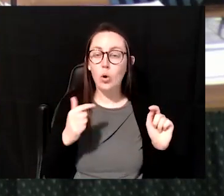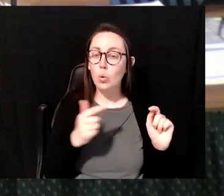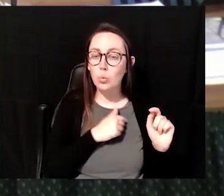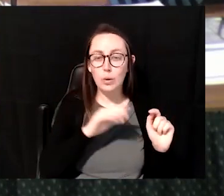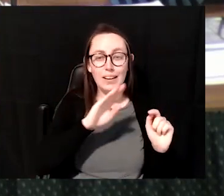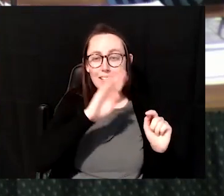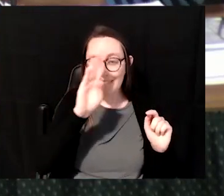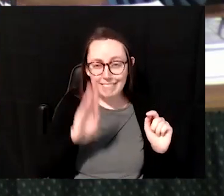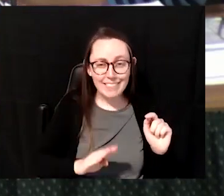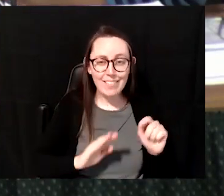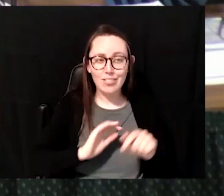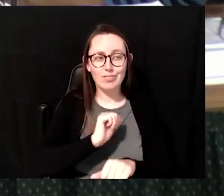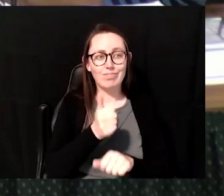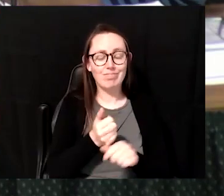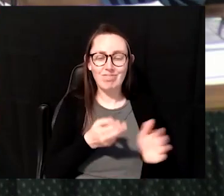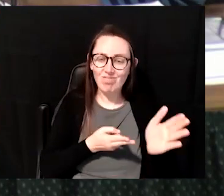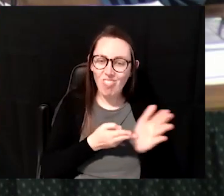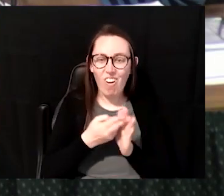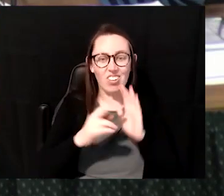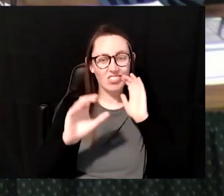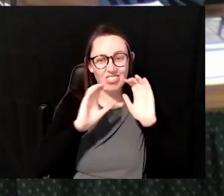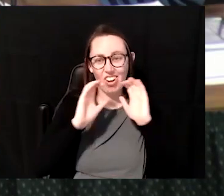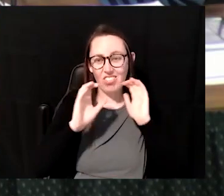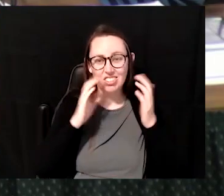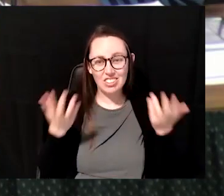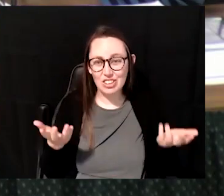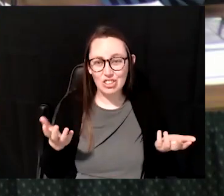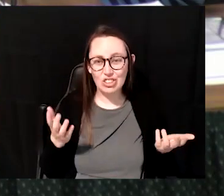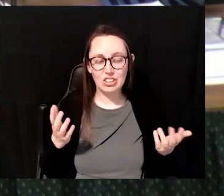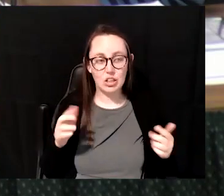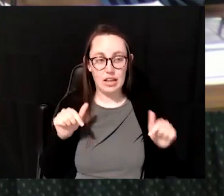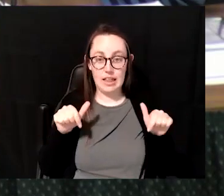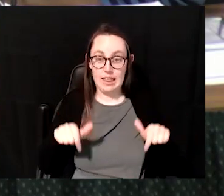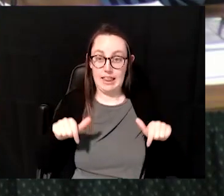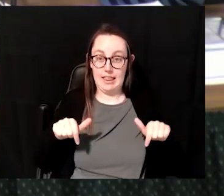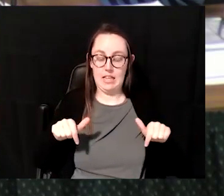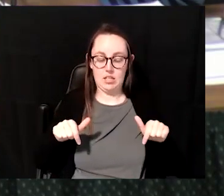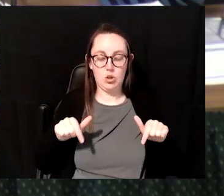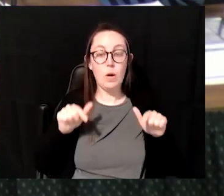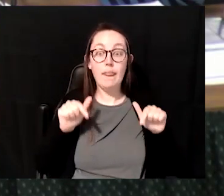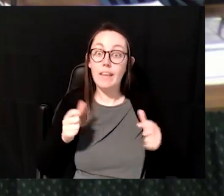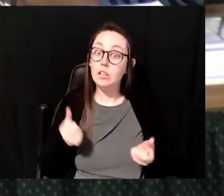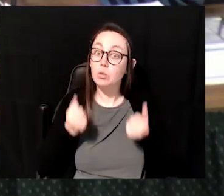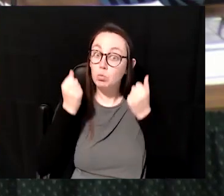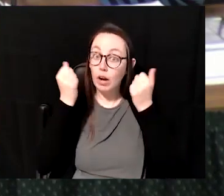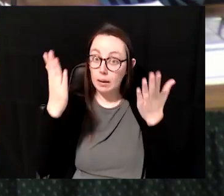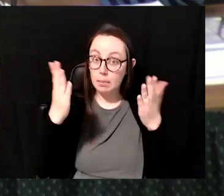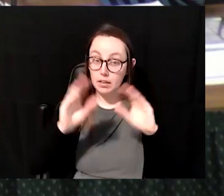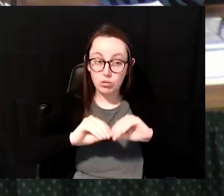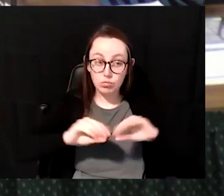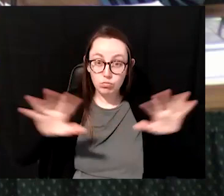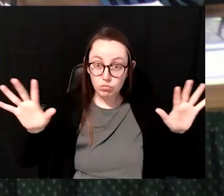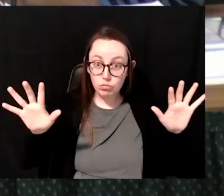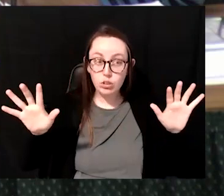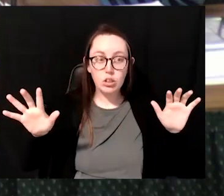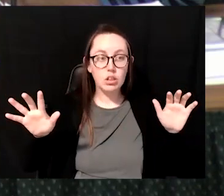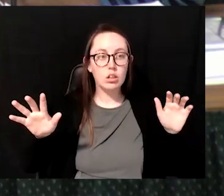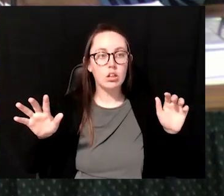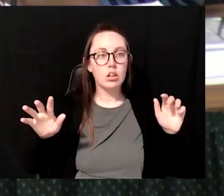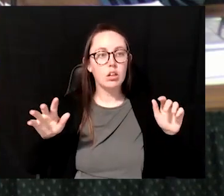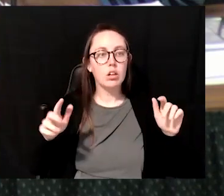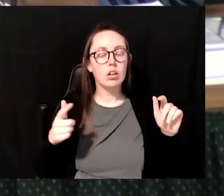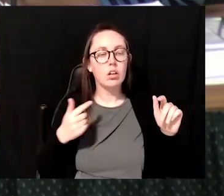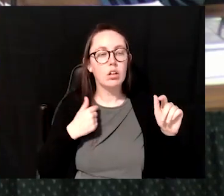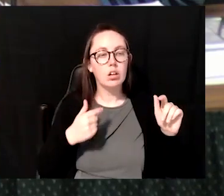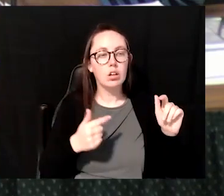you know the phrase that was used when this set of recommendations came forward was we accept the recommendations we